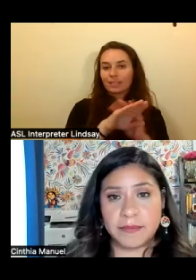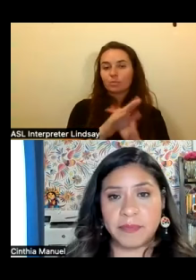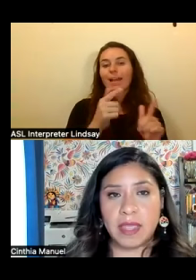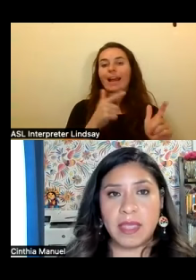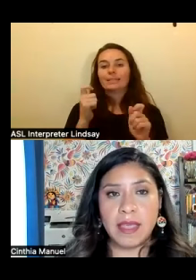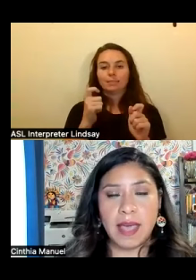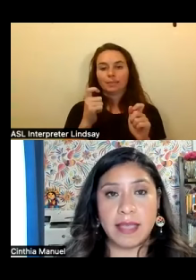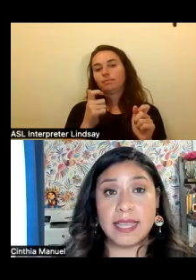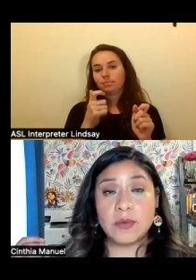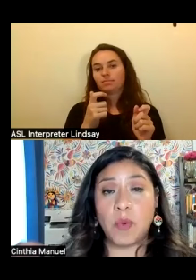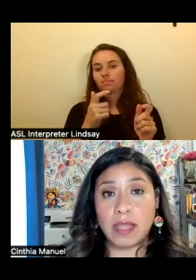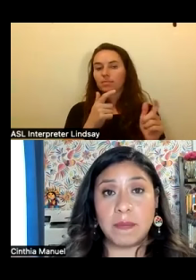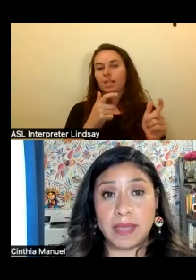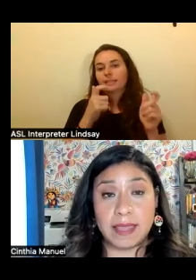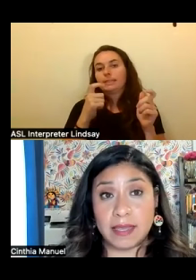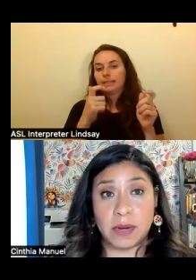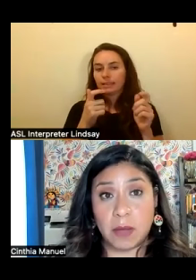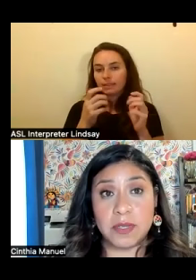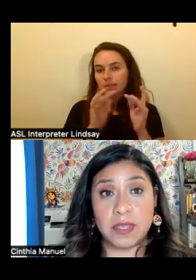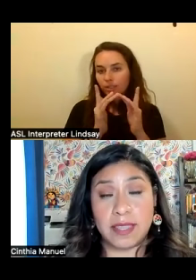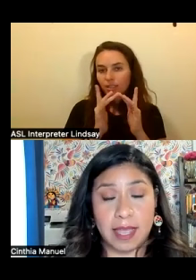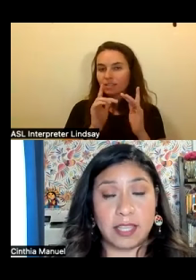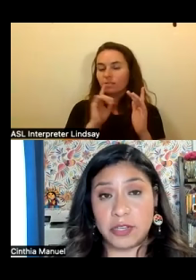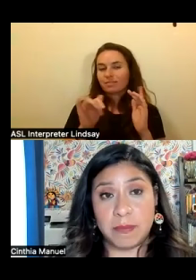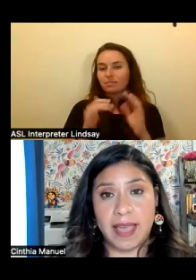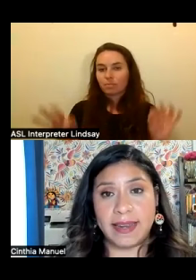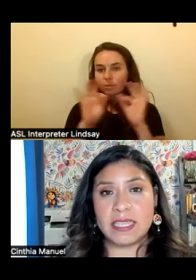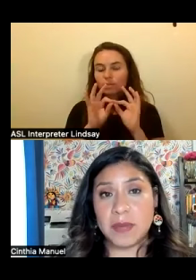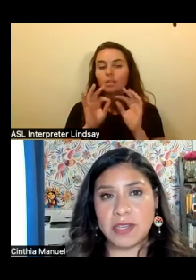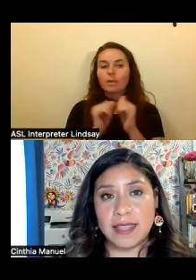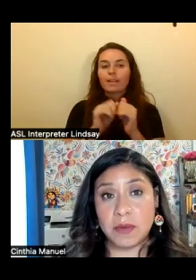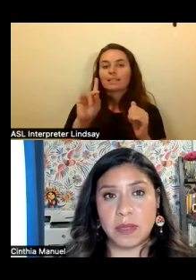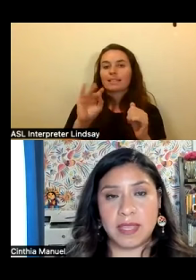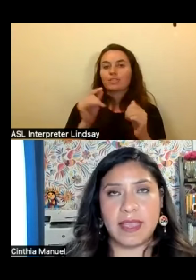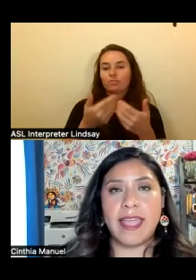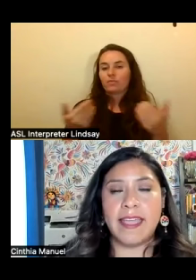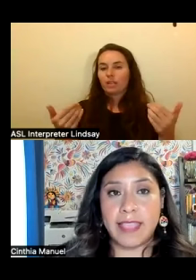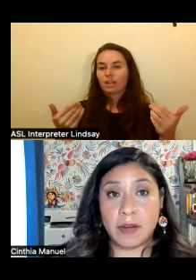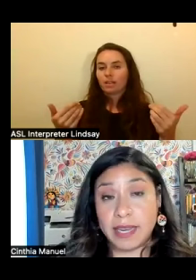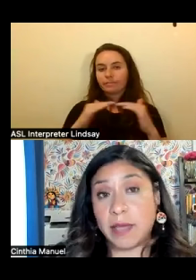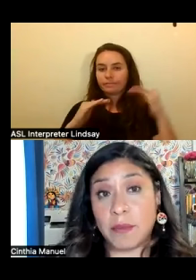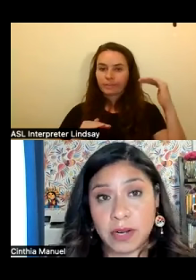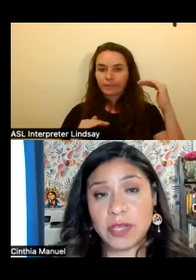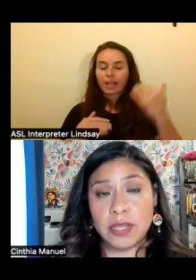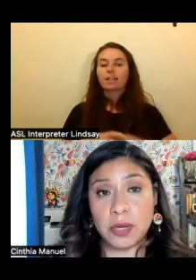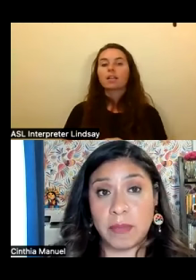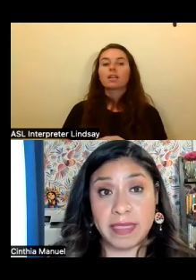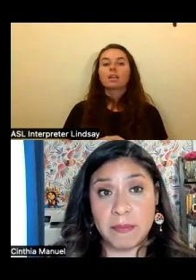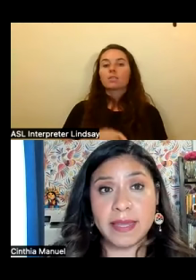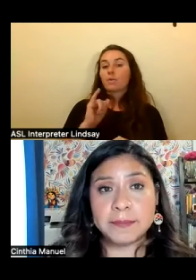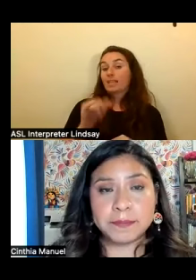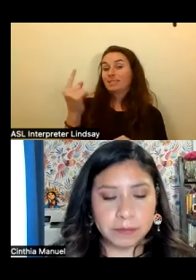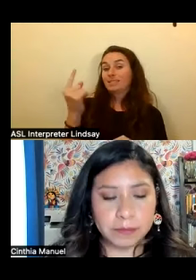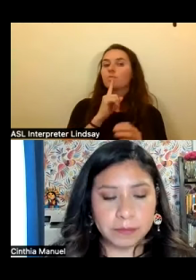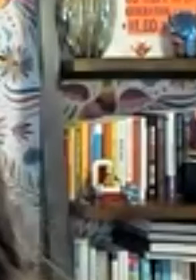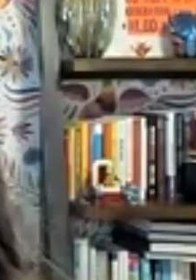internet. That's one of the big things when it comes to the digital divide, and especially that was something that really emerged through the